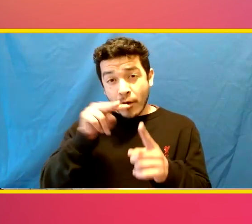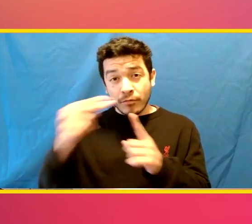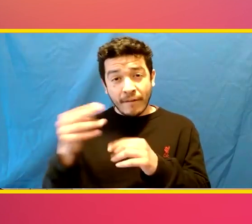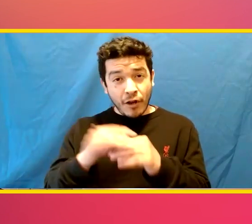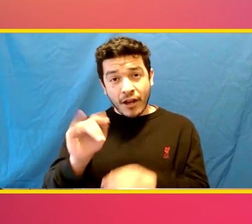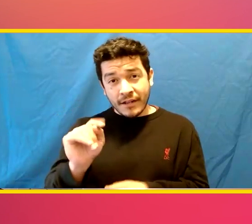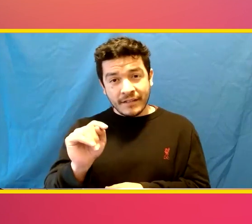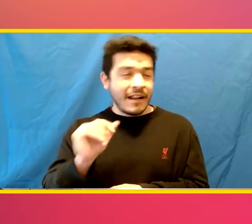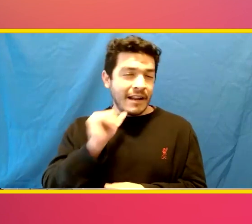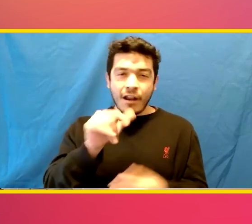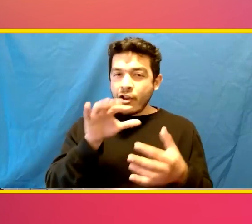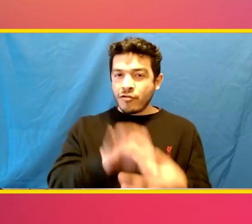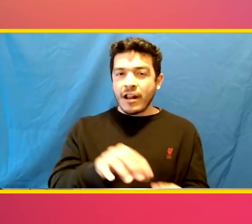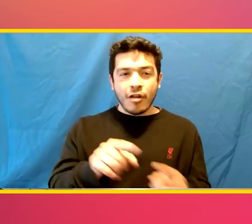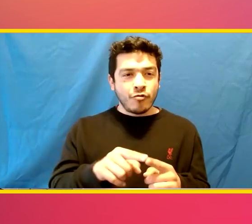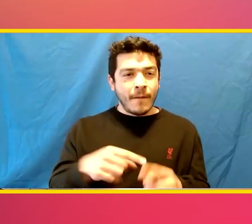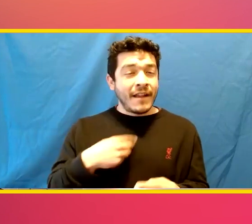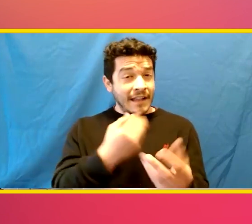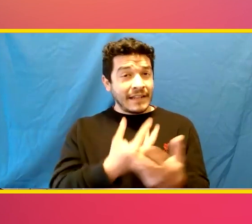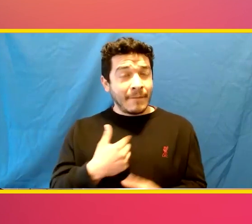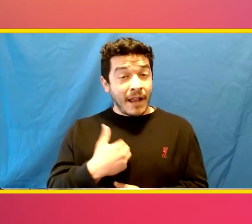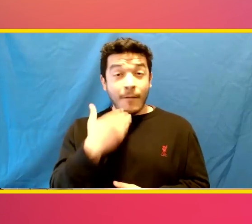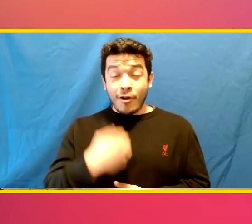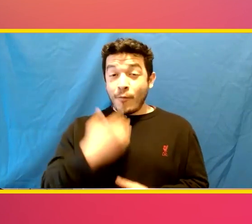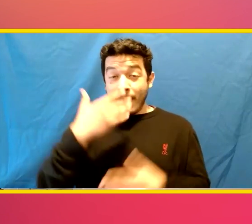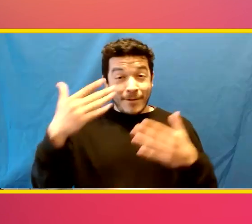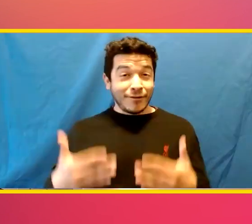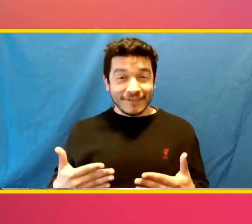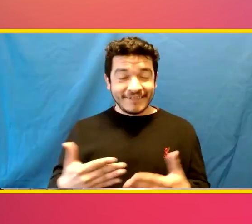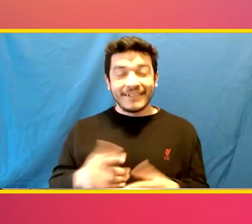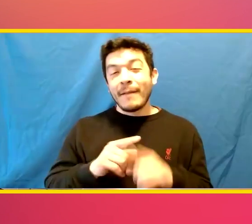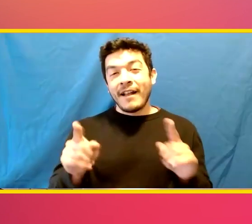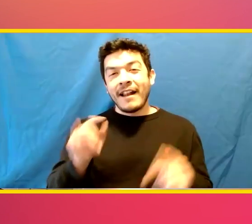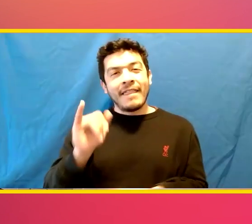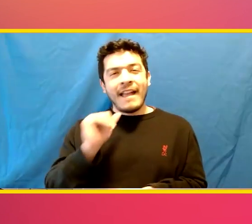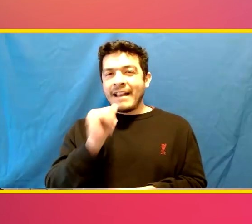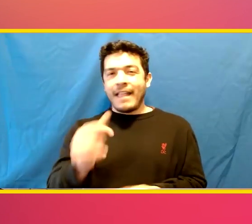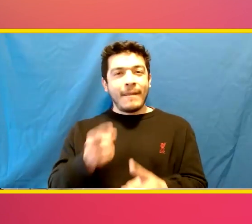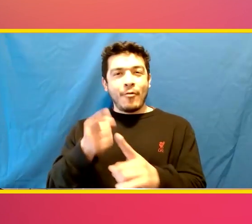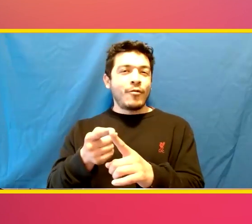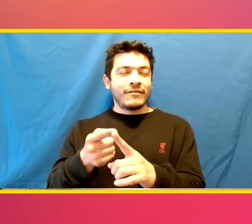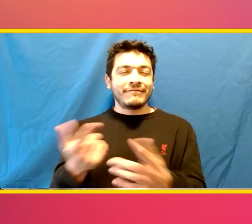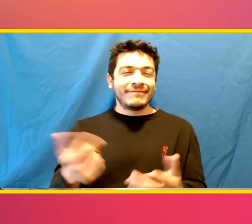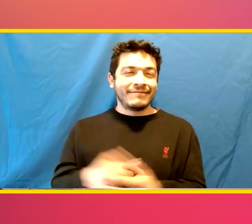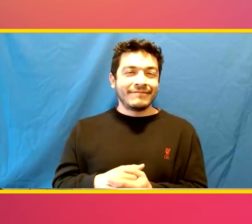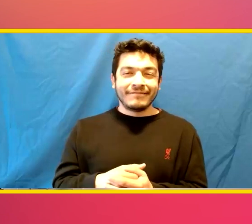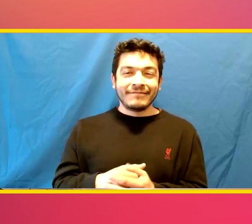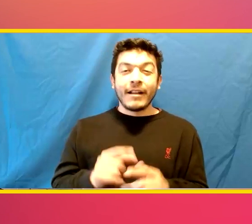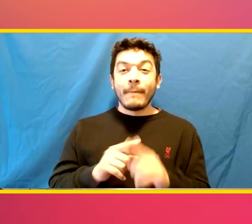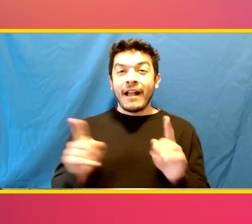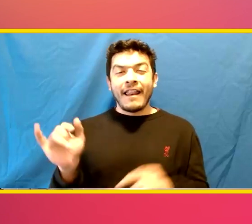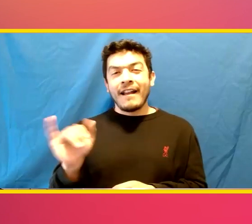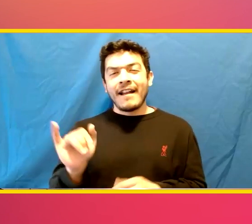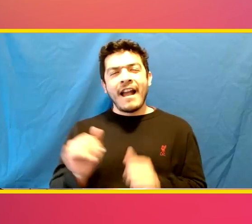it, like not relating to me and telling me I'm a good white person, but because that's not the point. Um, but